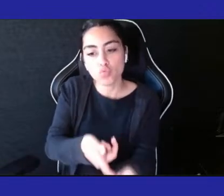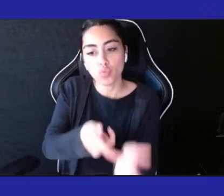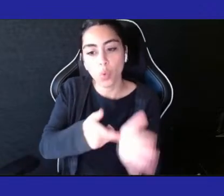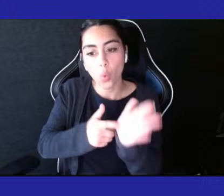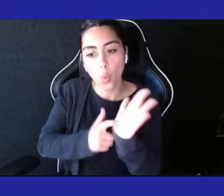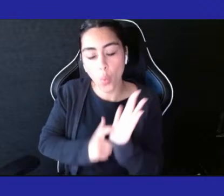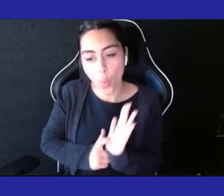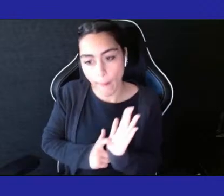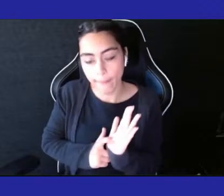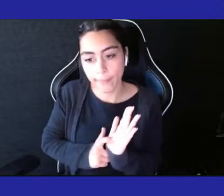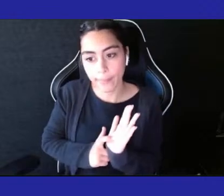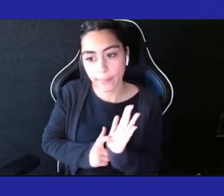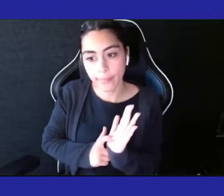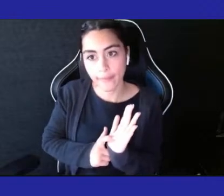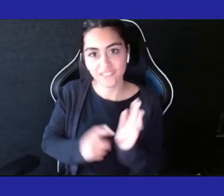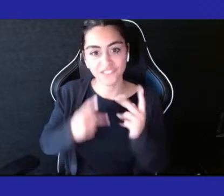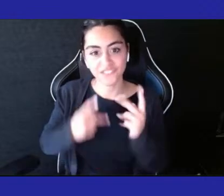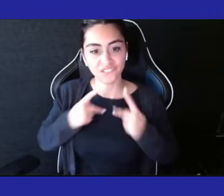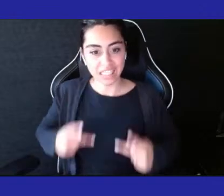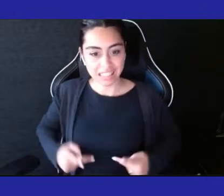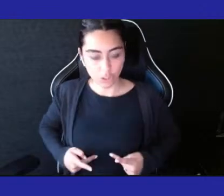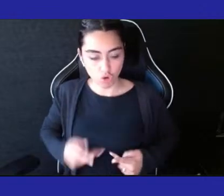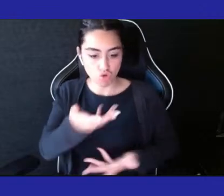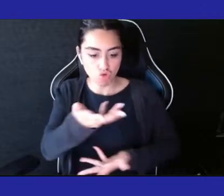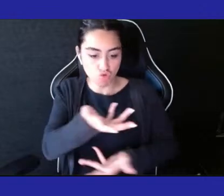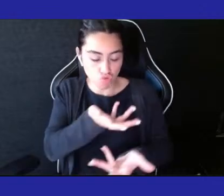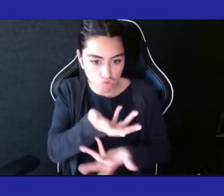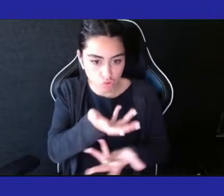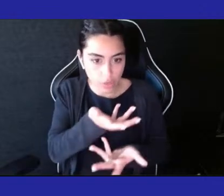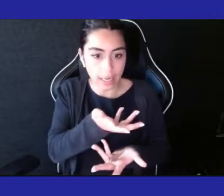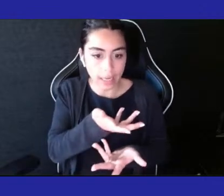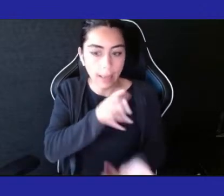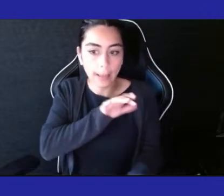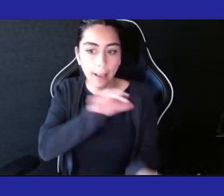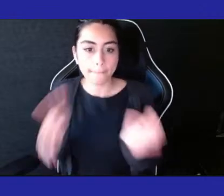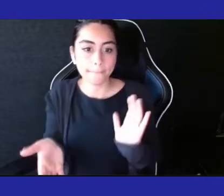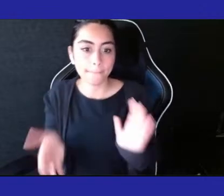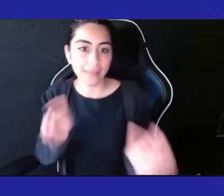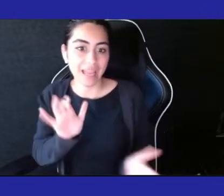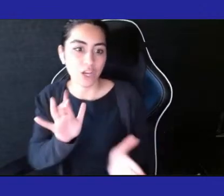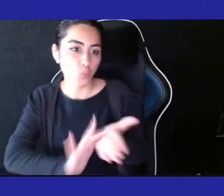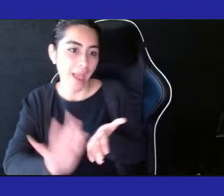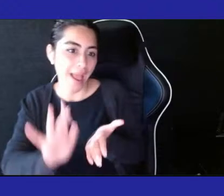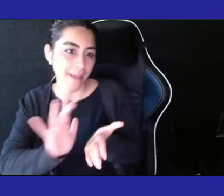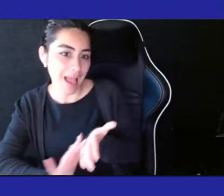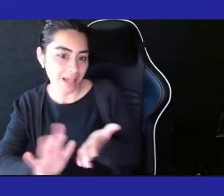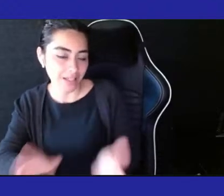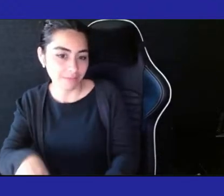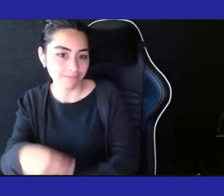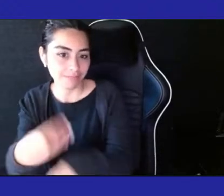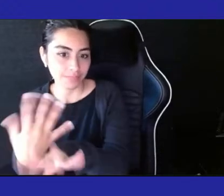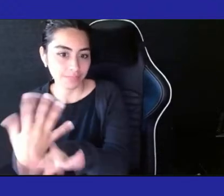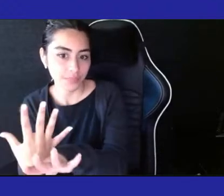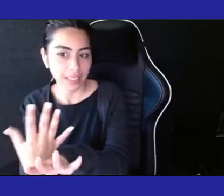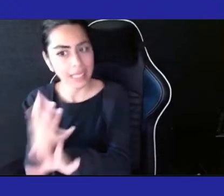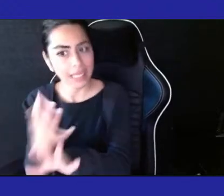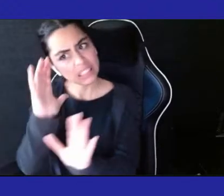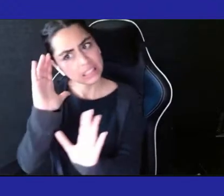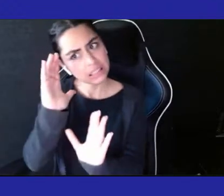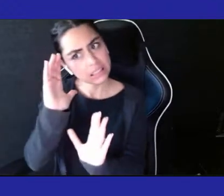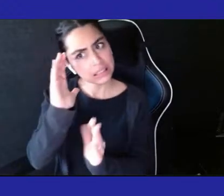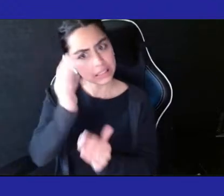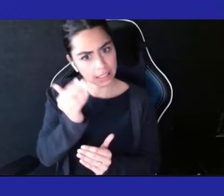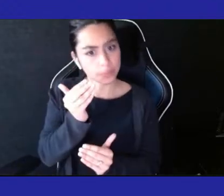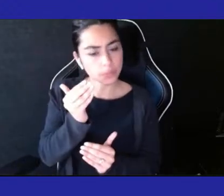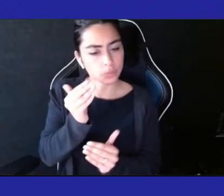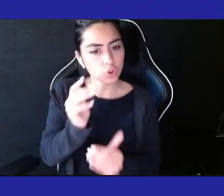a physical encounter as opposed to on an iPad, and yet it seems to work. the Yeah, research, and again, not